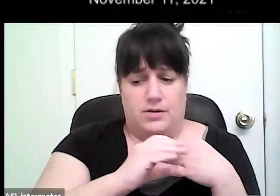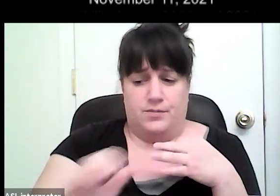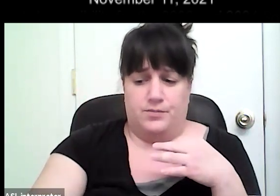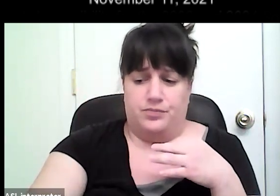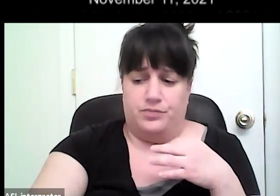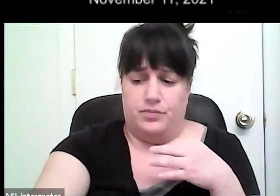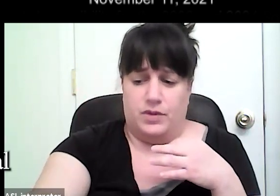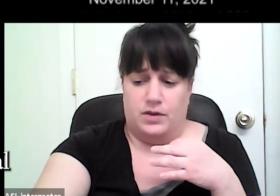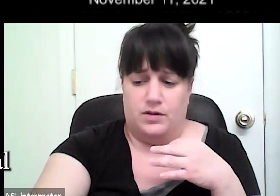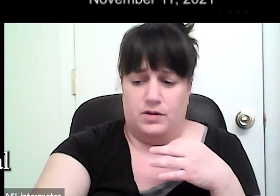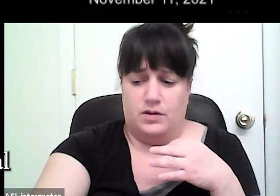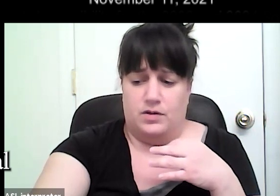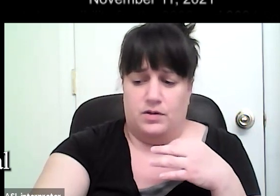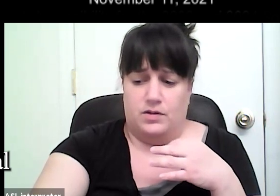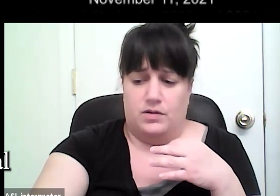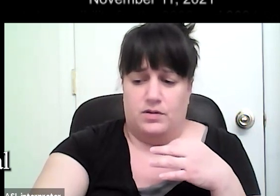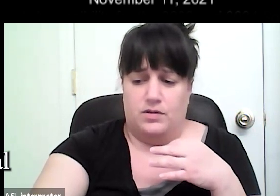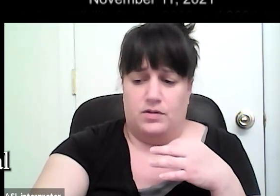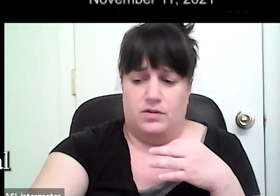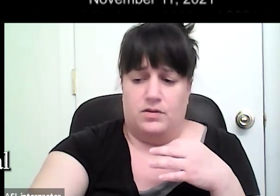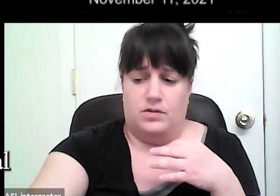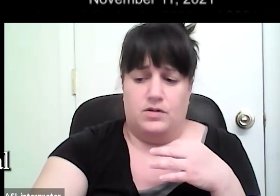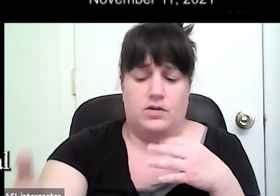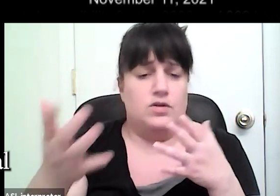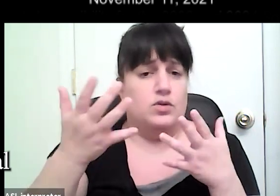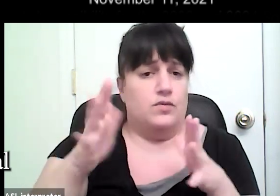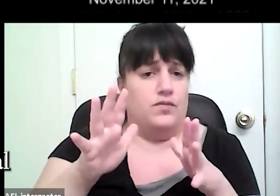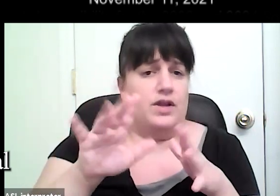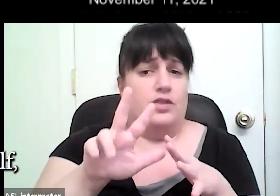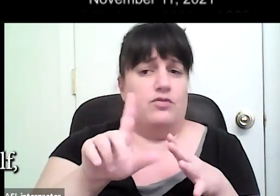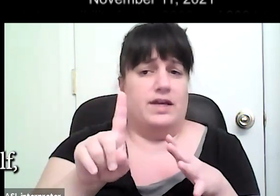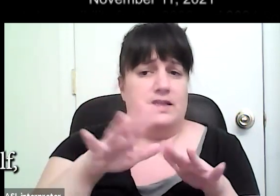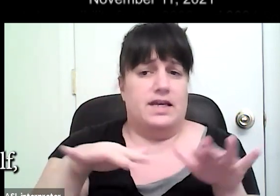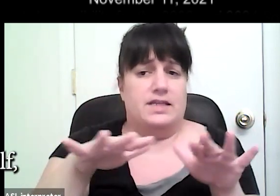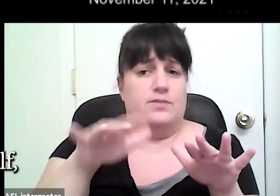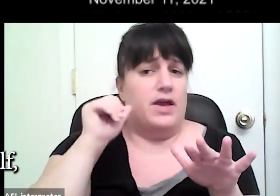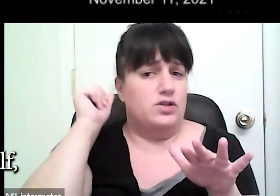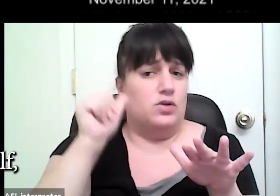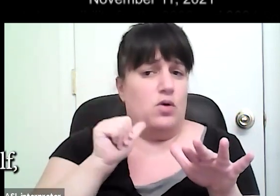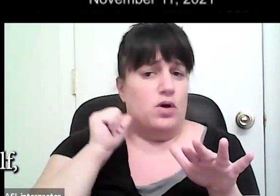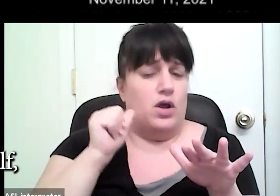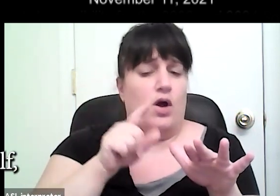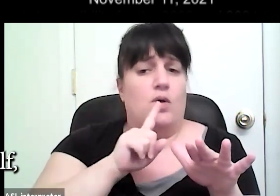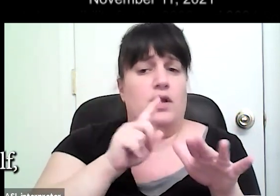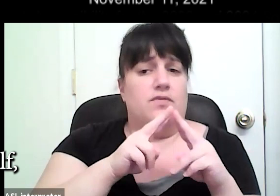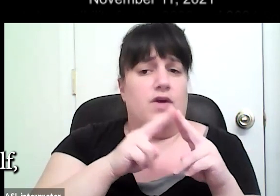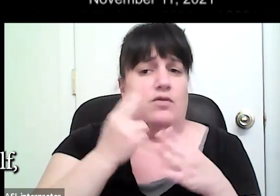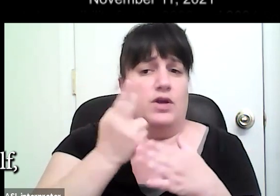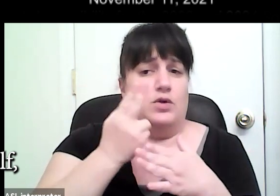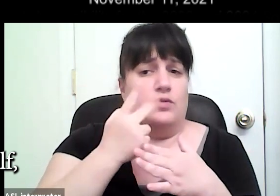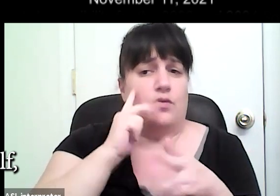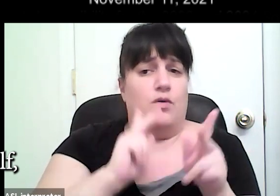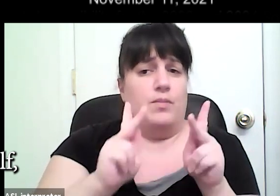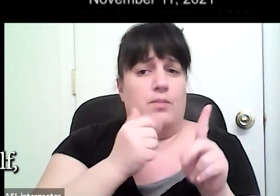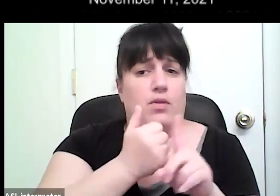demonstration. But just to finish this off, 3D spatial audio is very, very useful for people